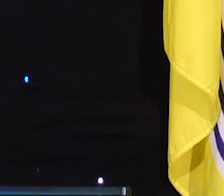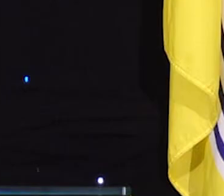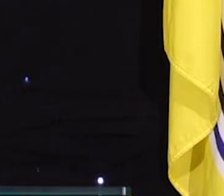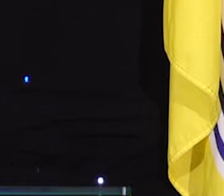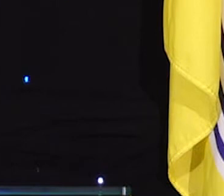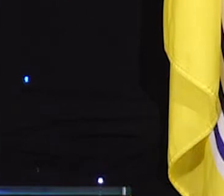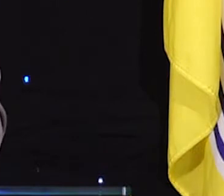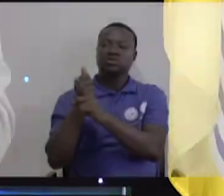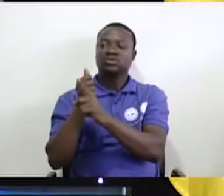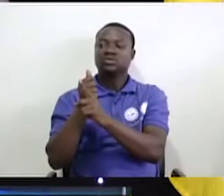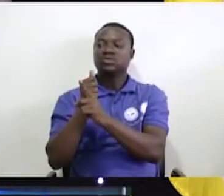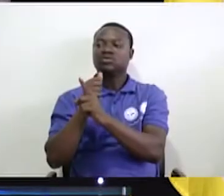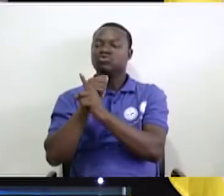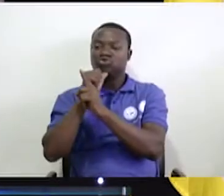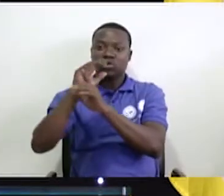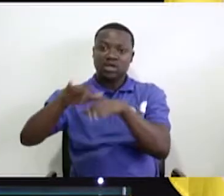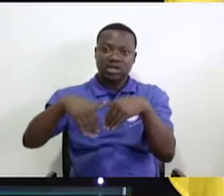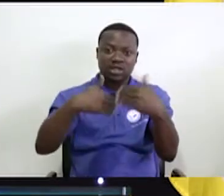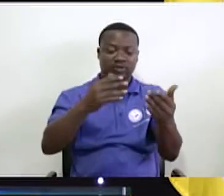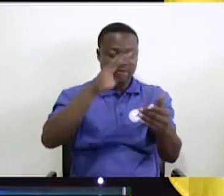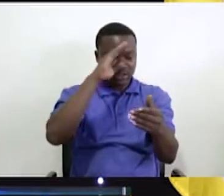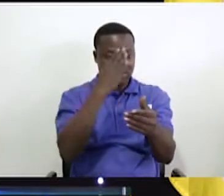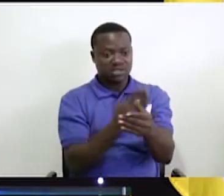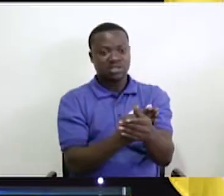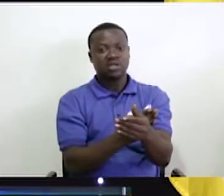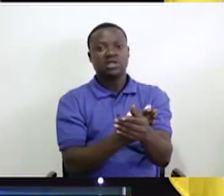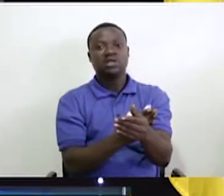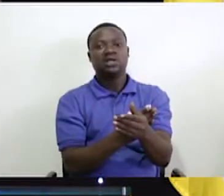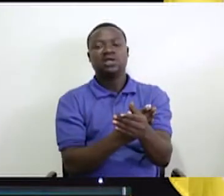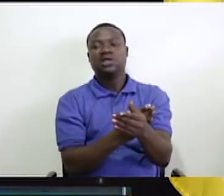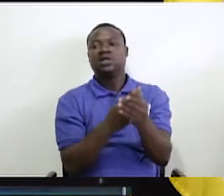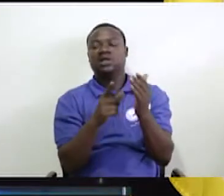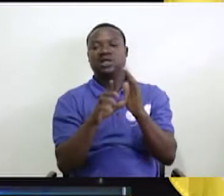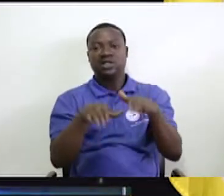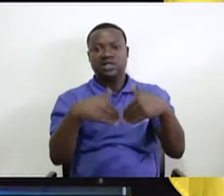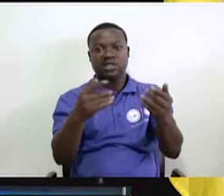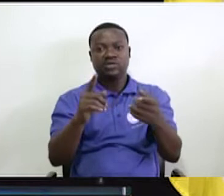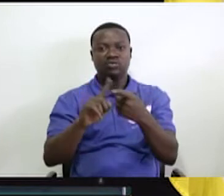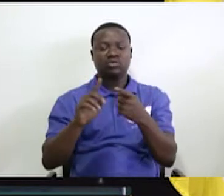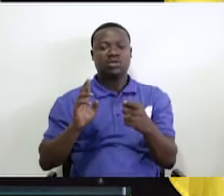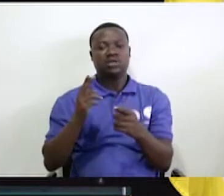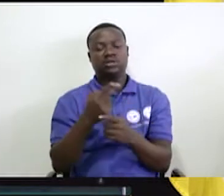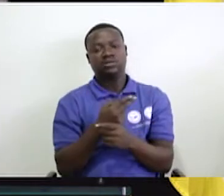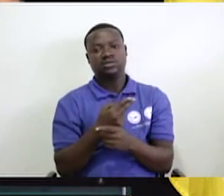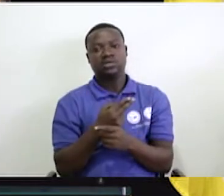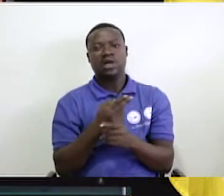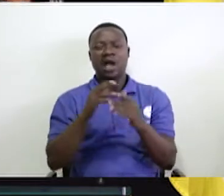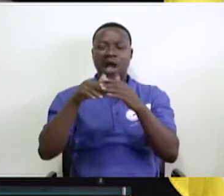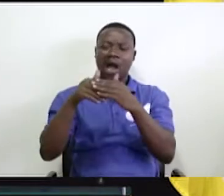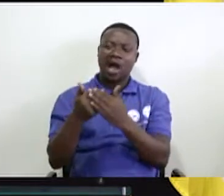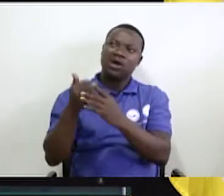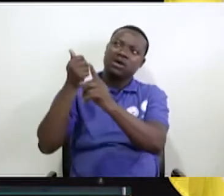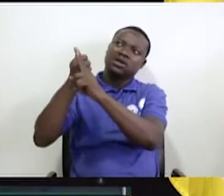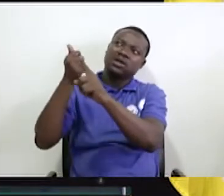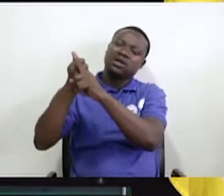Se onyami anka anfa ne bakro na anka me. And gave him to us. Na se odene mayen. How will he not